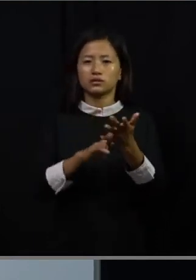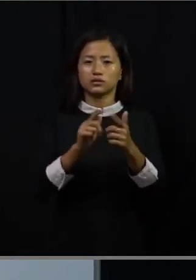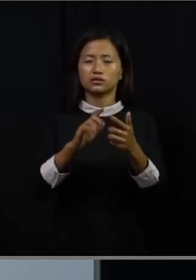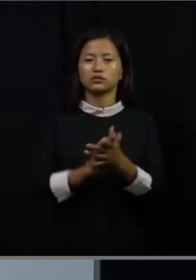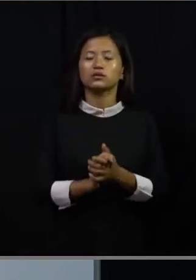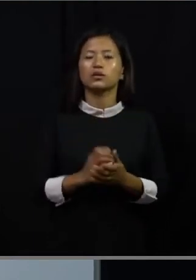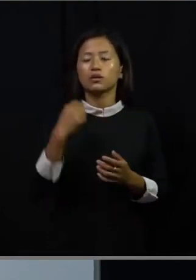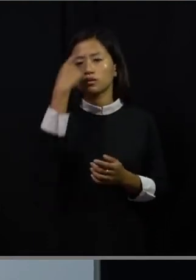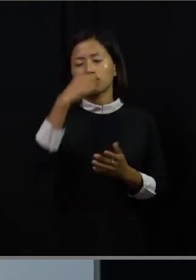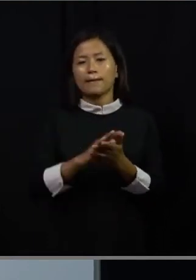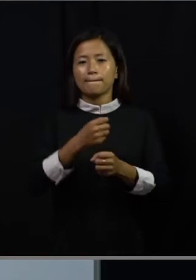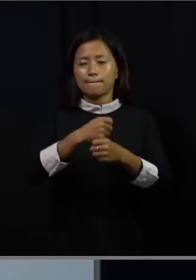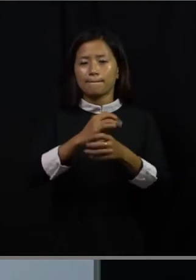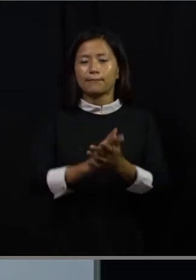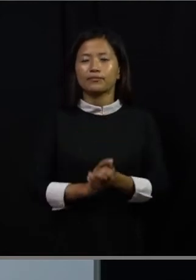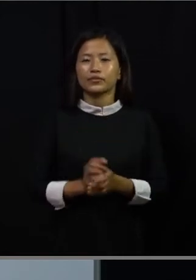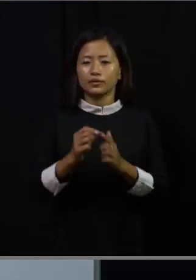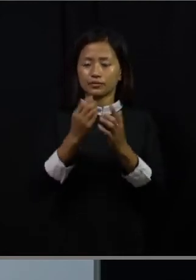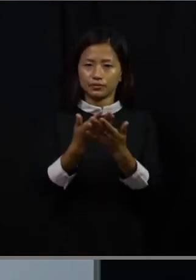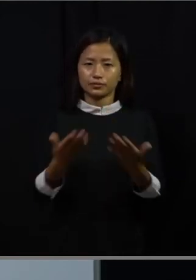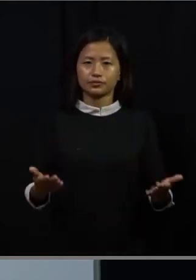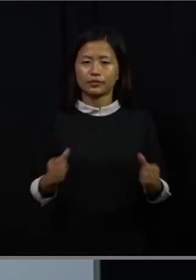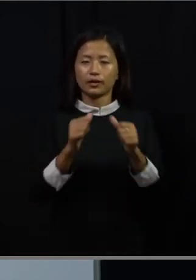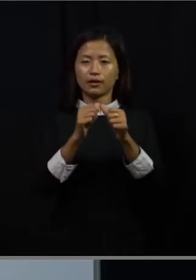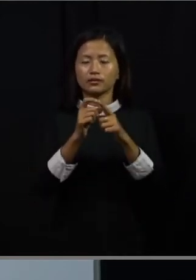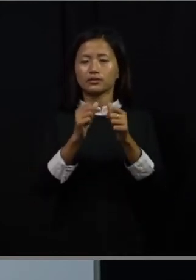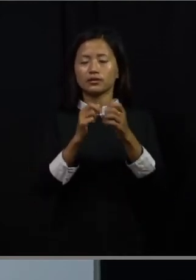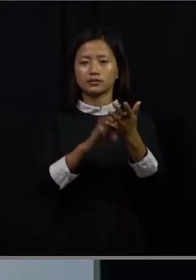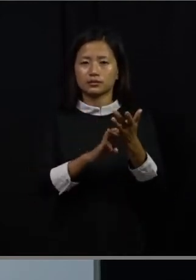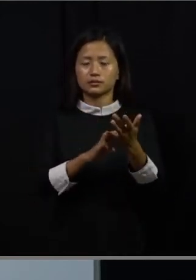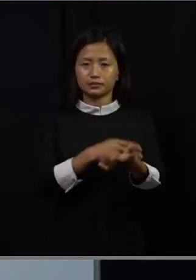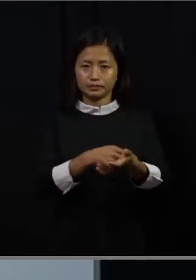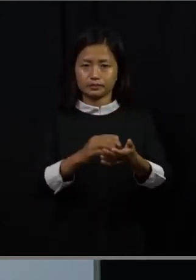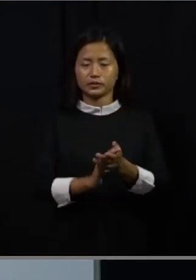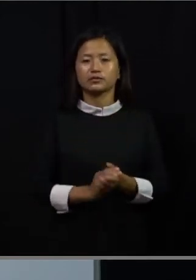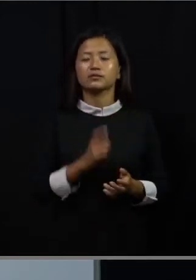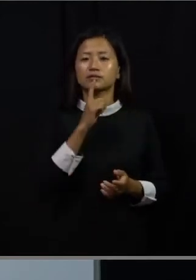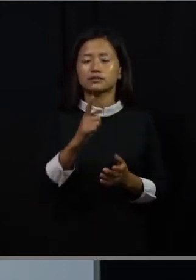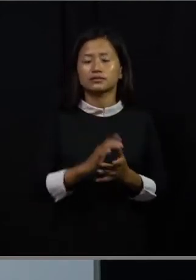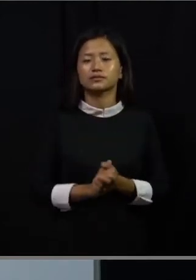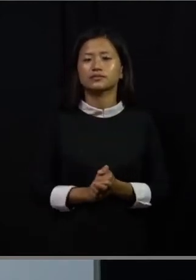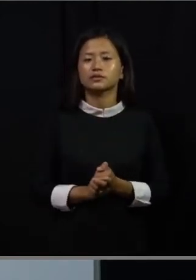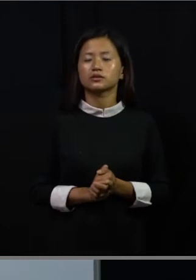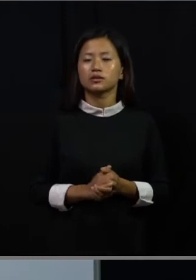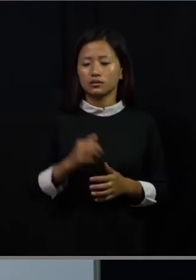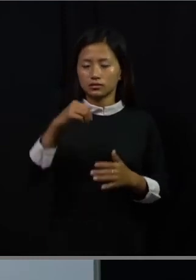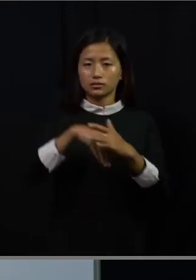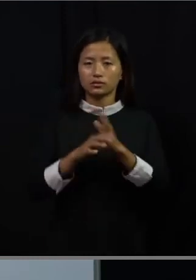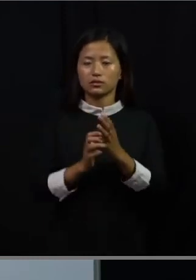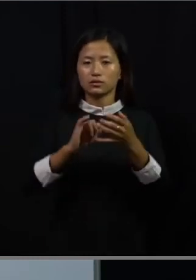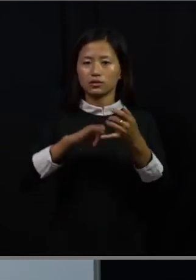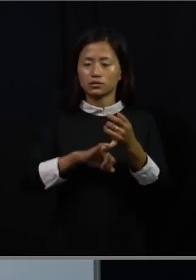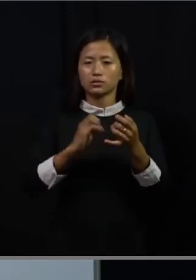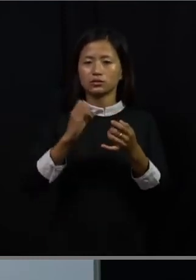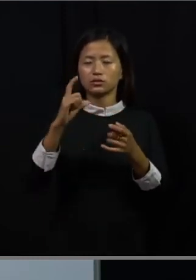is created because of the mass of production. That is what Adam Smith says. Again, in the sociology,